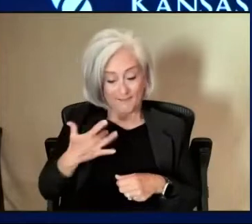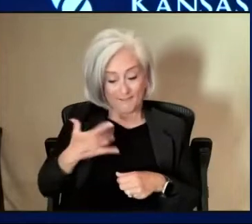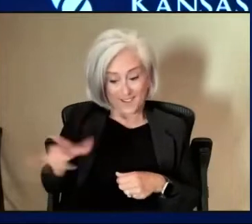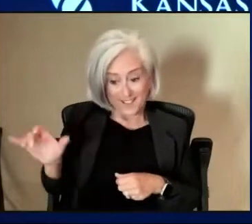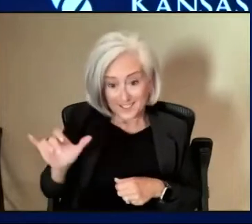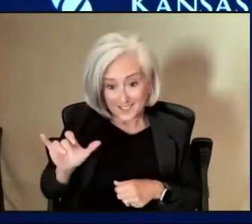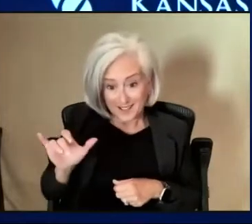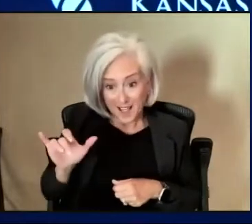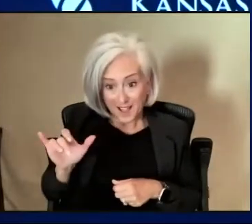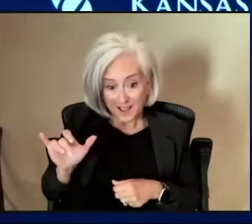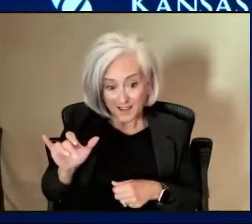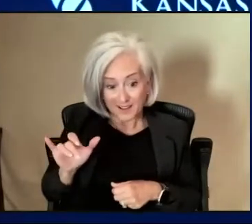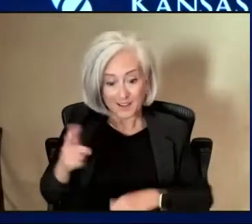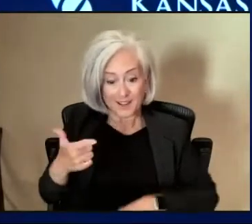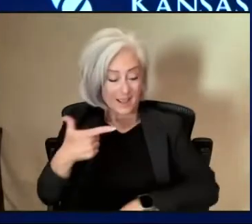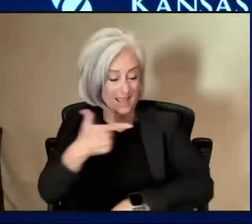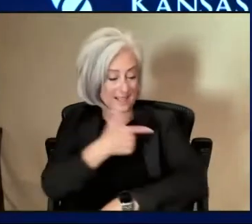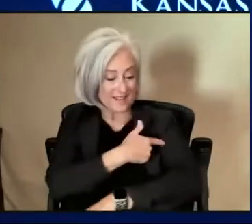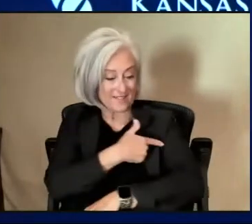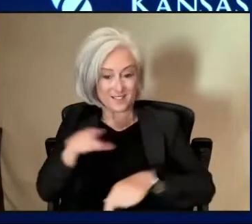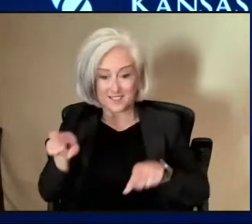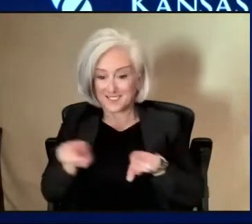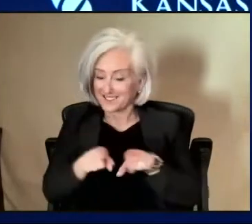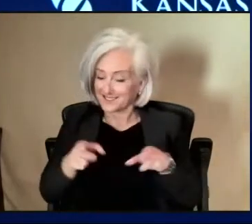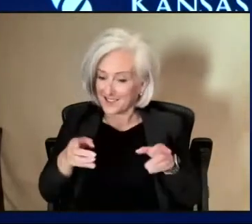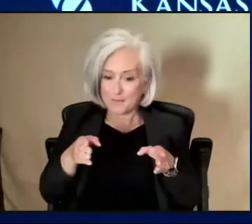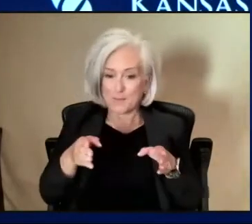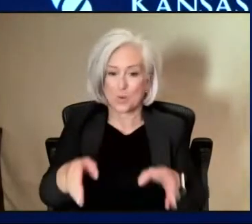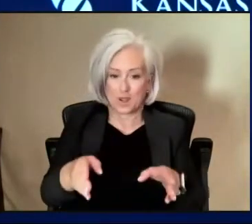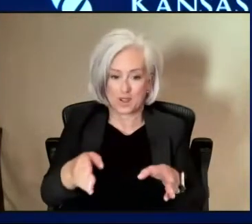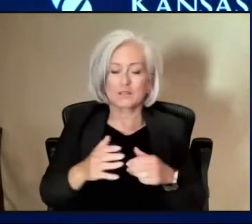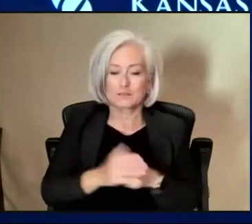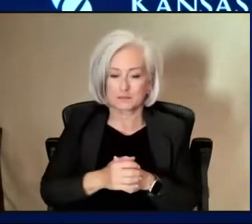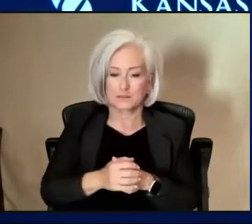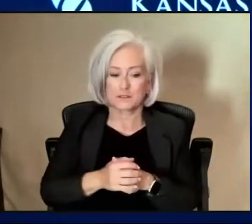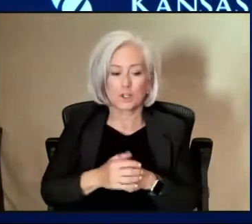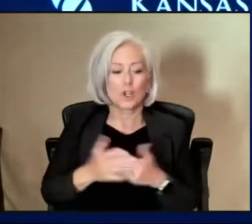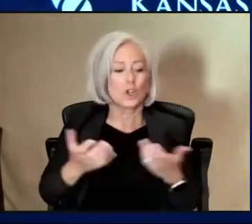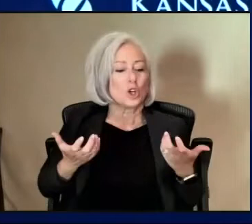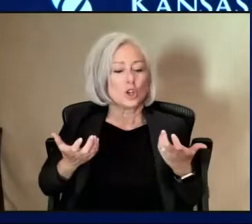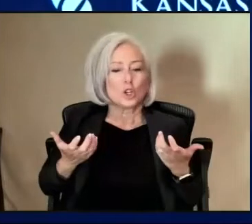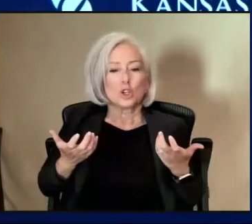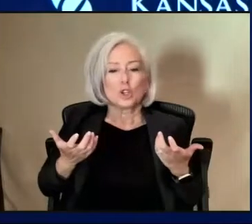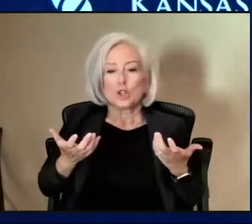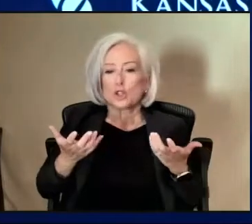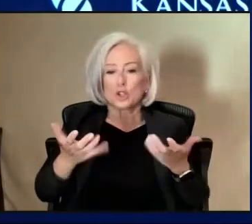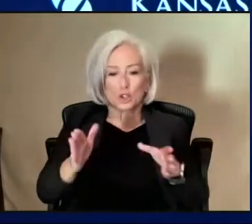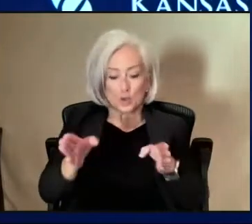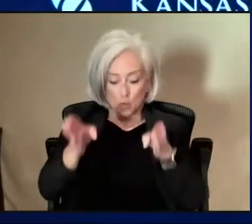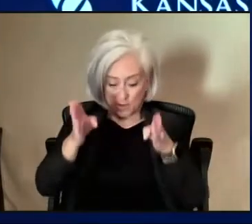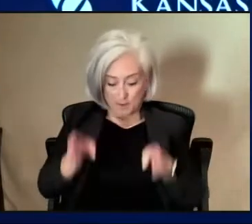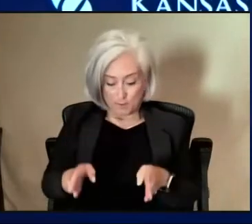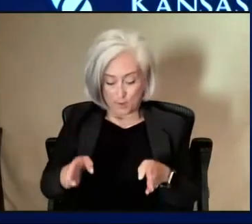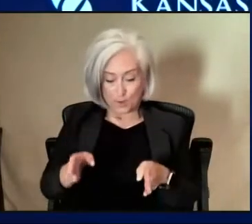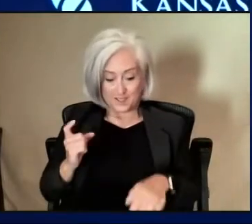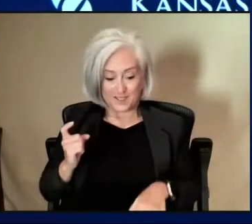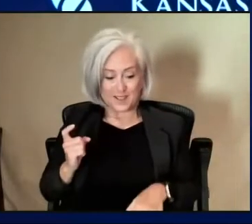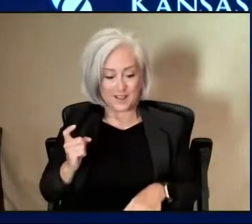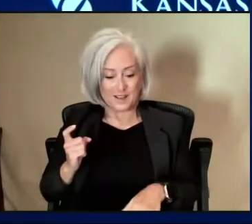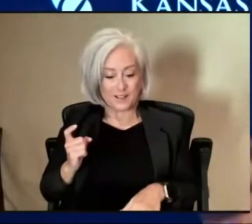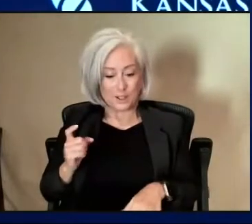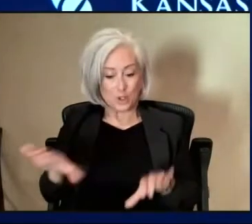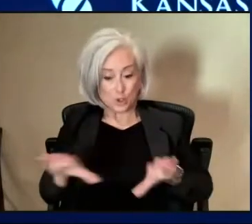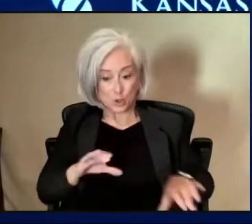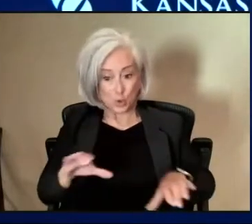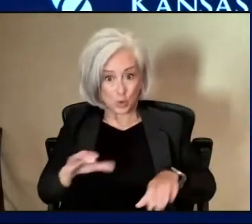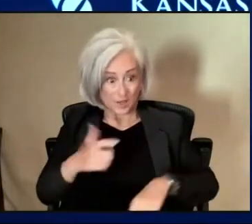other vaccine, because you don't want the person that's given that shot or the person receiving that shot to understand